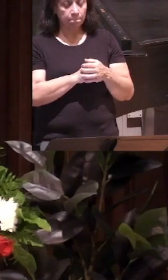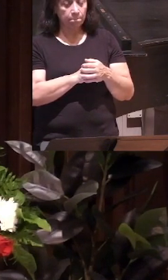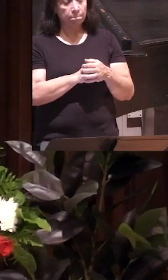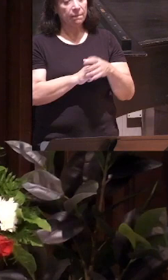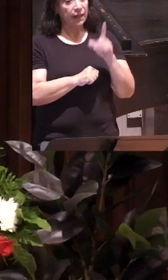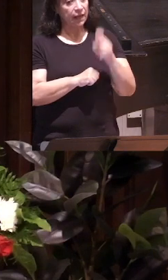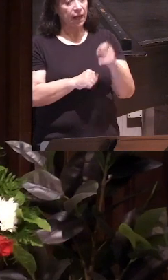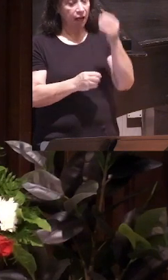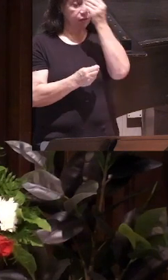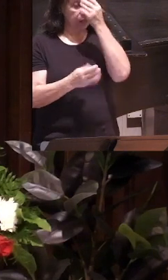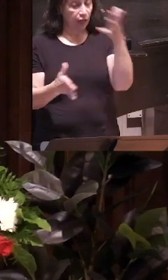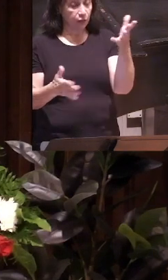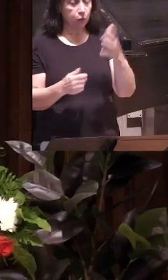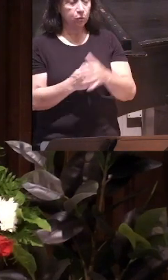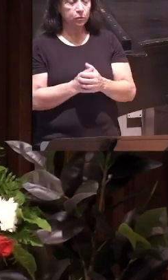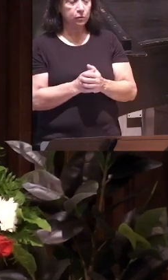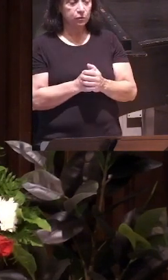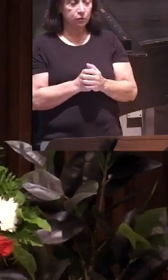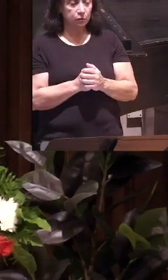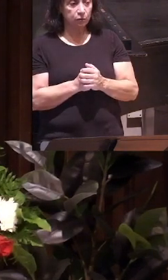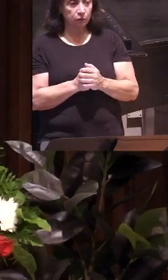And I got to tell you,